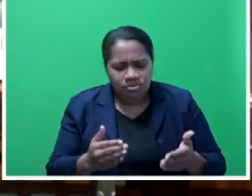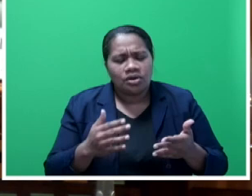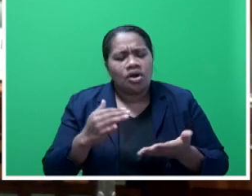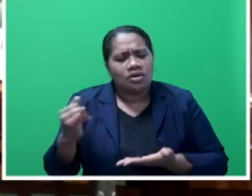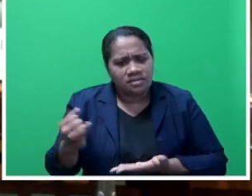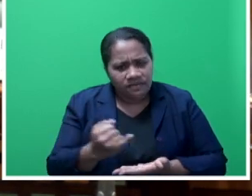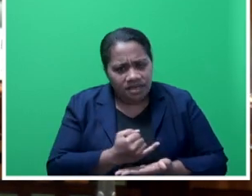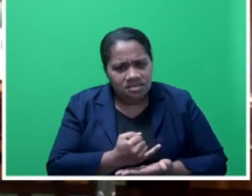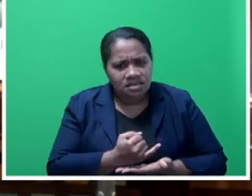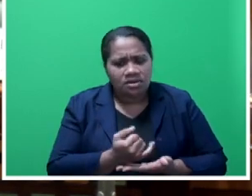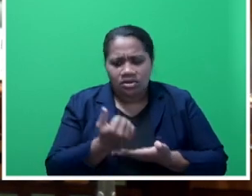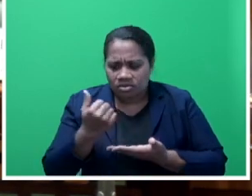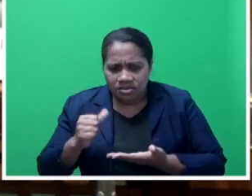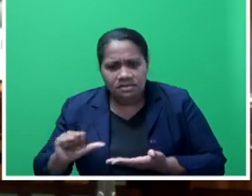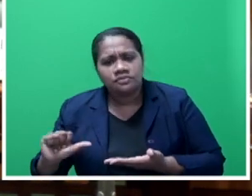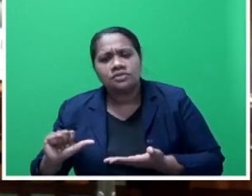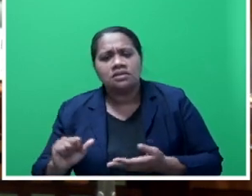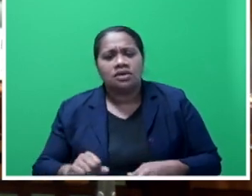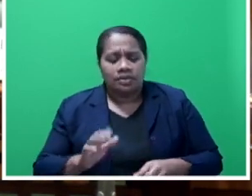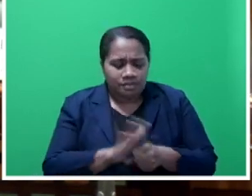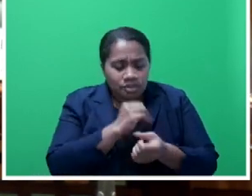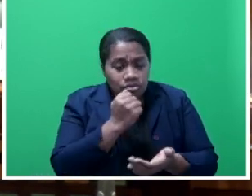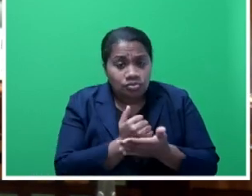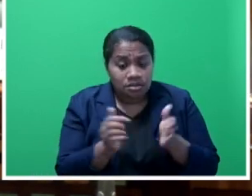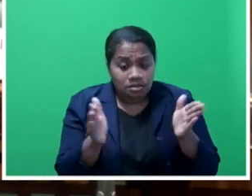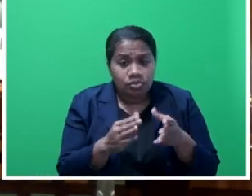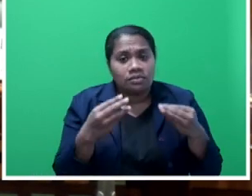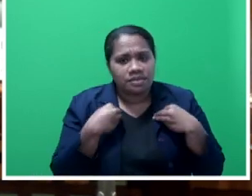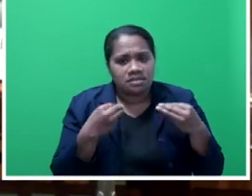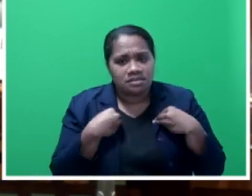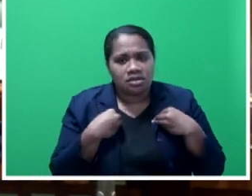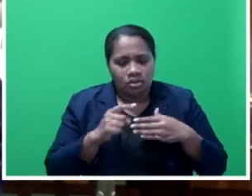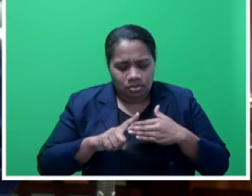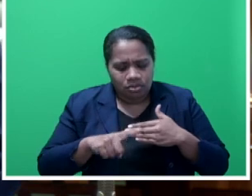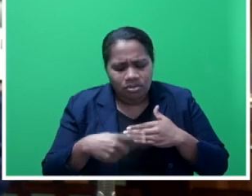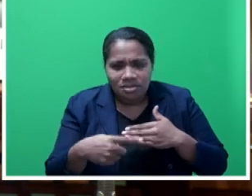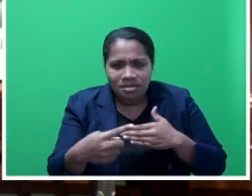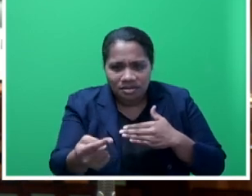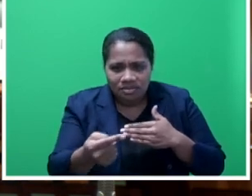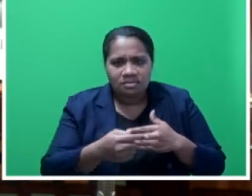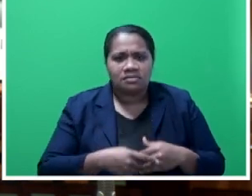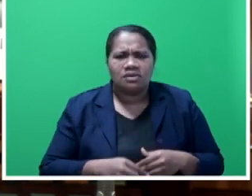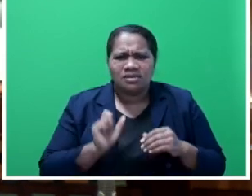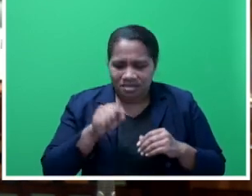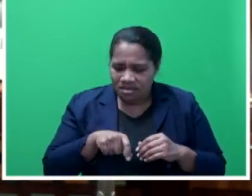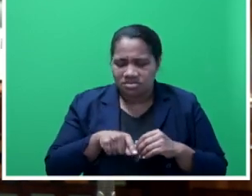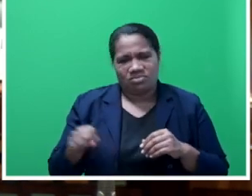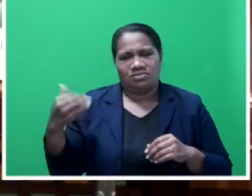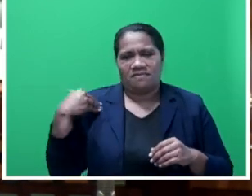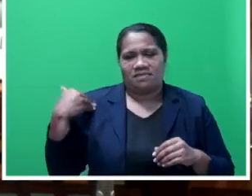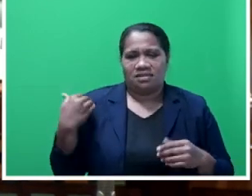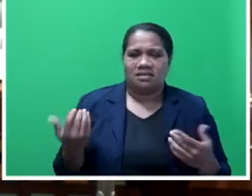We need to ensure that the small businesses actually stay alive. And they have been affected. There's no doubt about